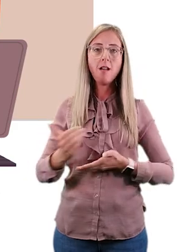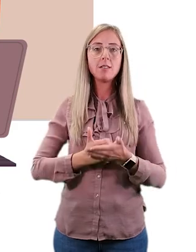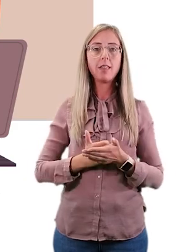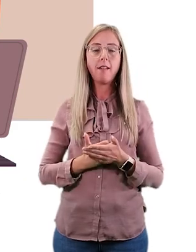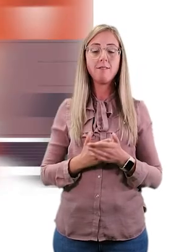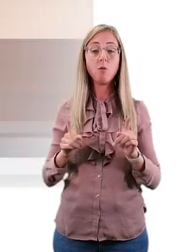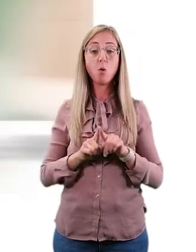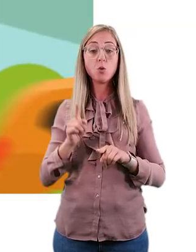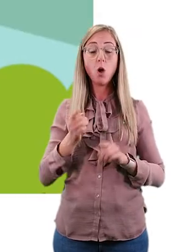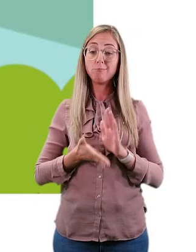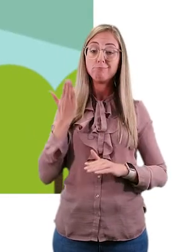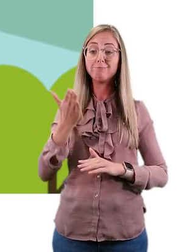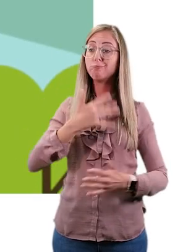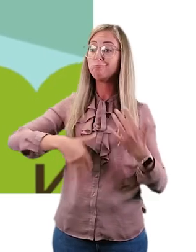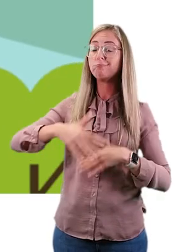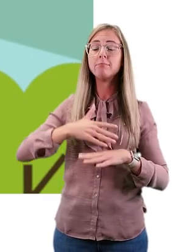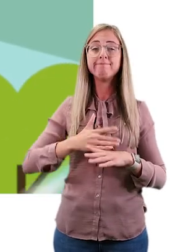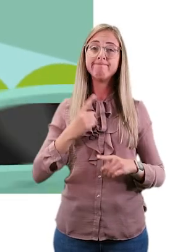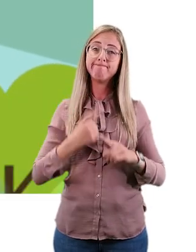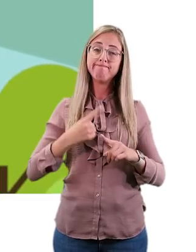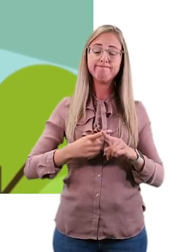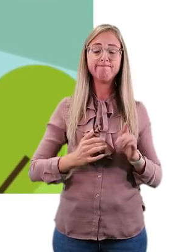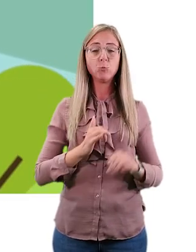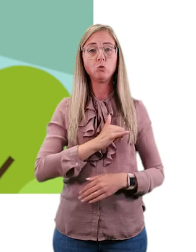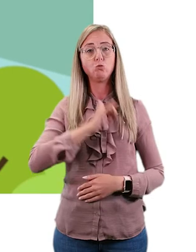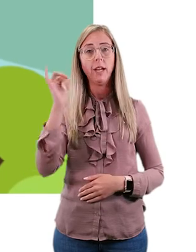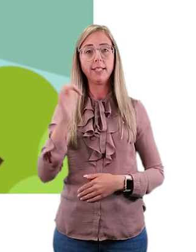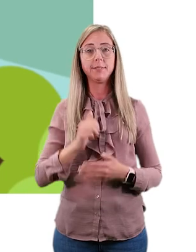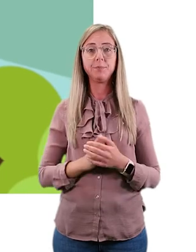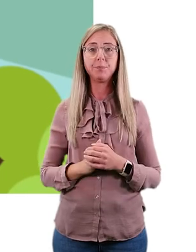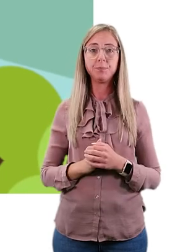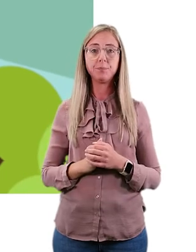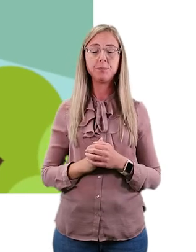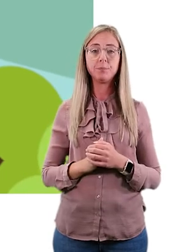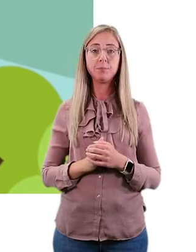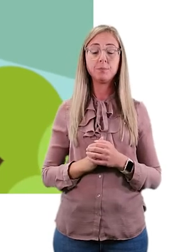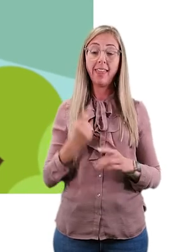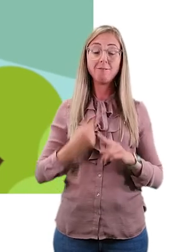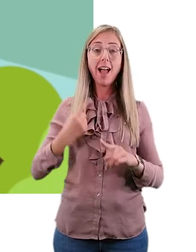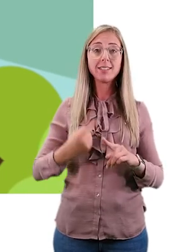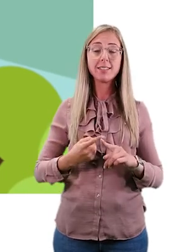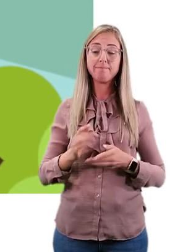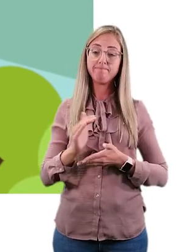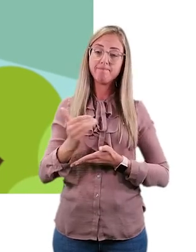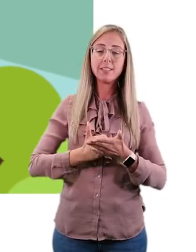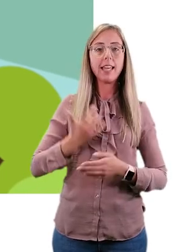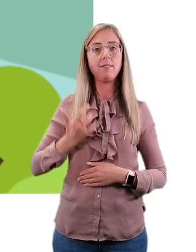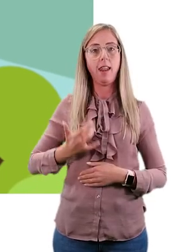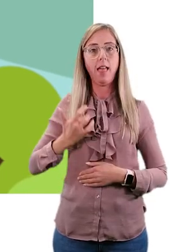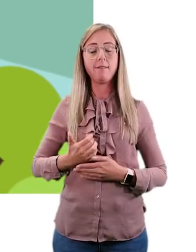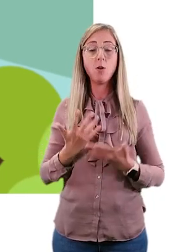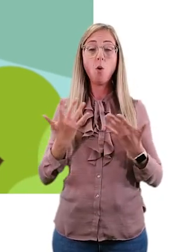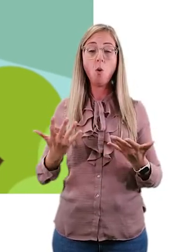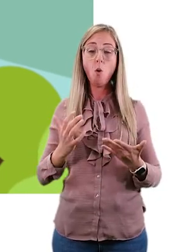safe. You might also smell gas when you're out and about. Again, it's vital you call us straight away. When you act fast, you could save